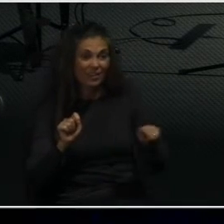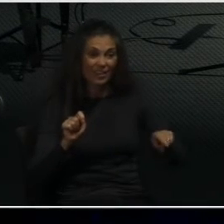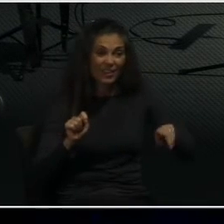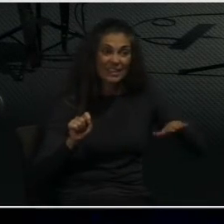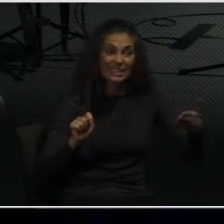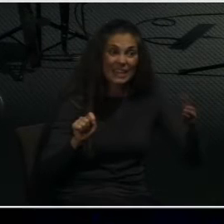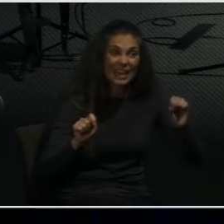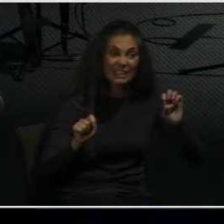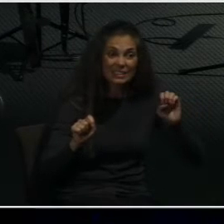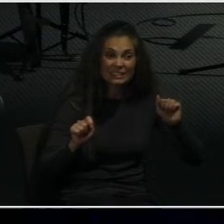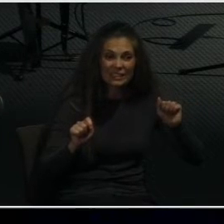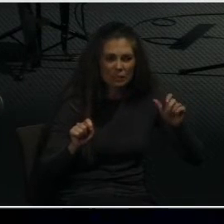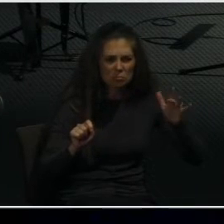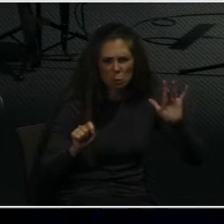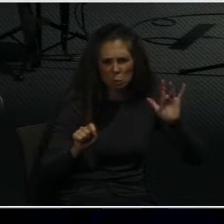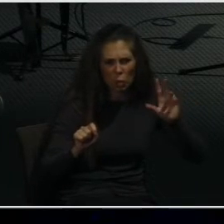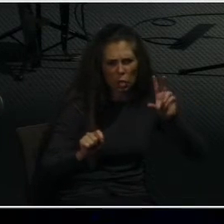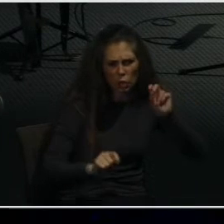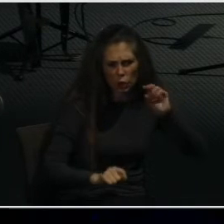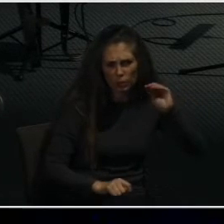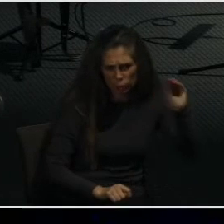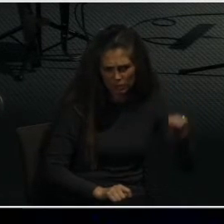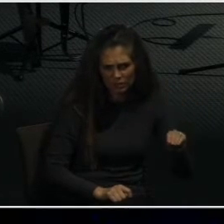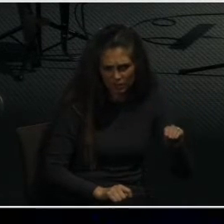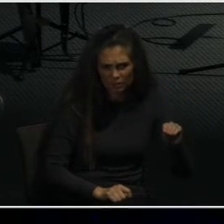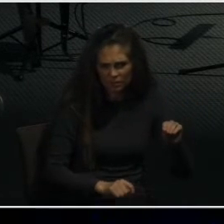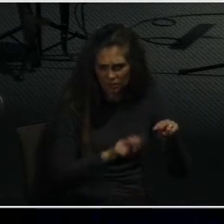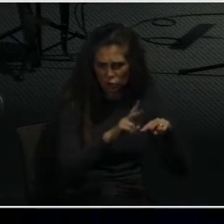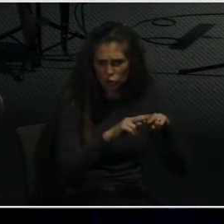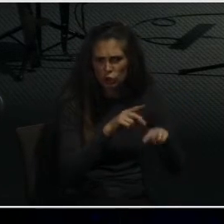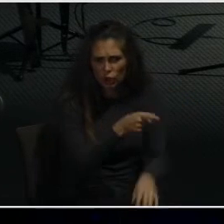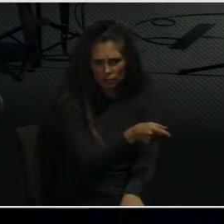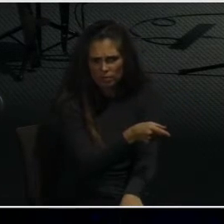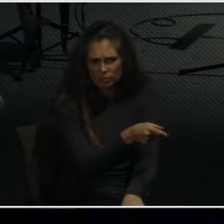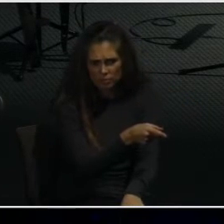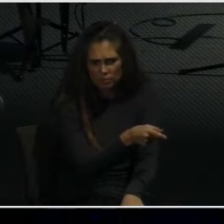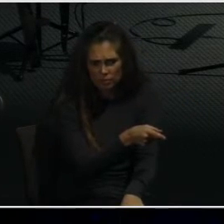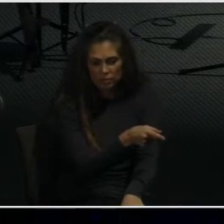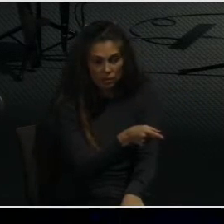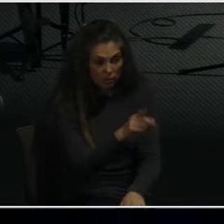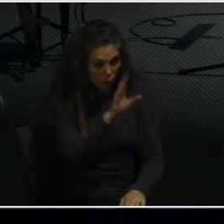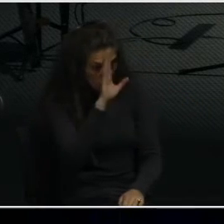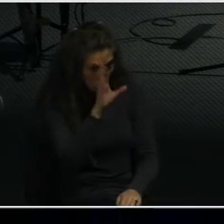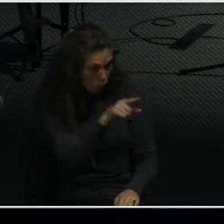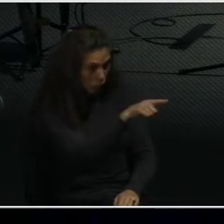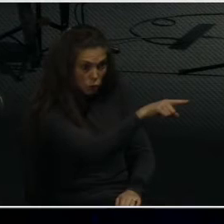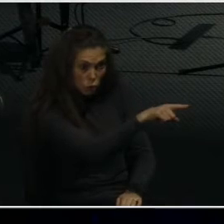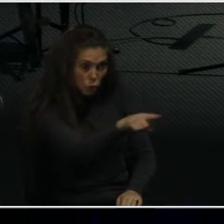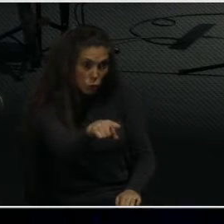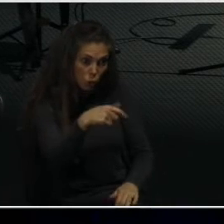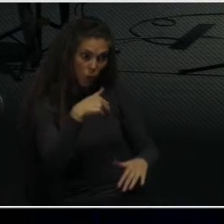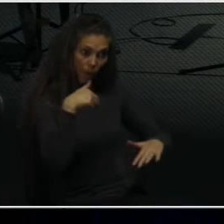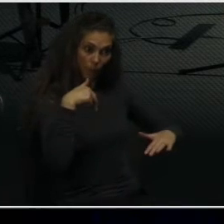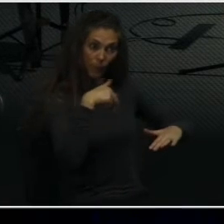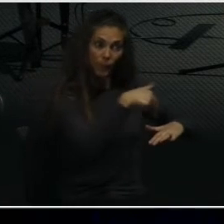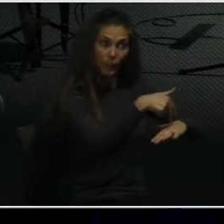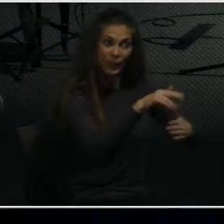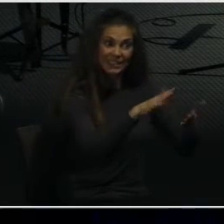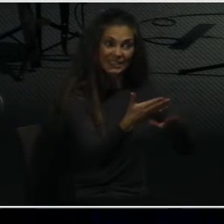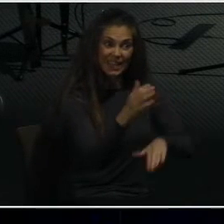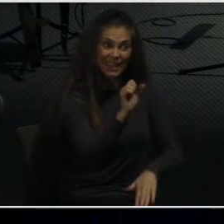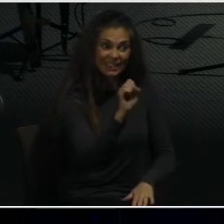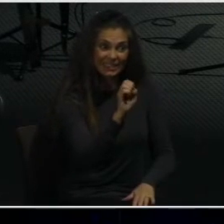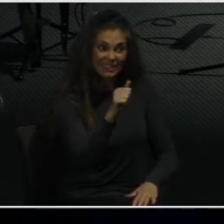Dead Sea is so dense with salt that you can go to the Dead Sea, sit down in it, and go out and float with